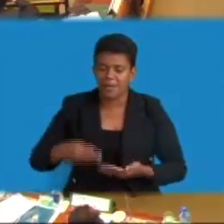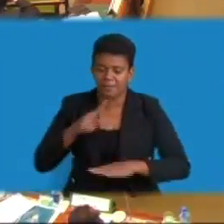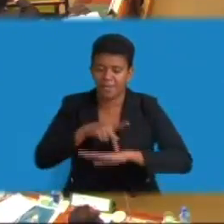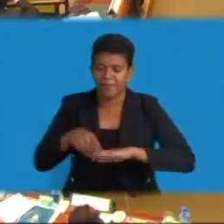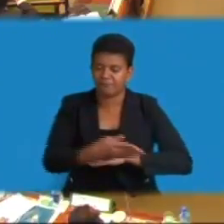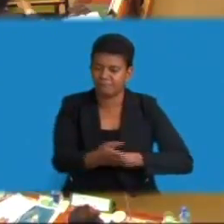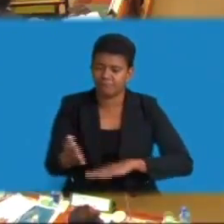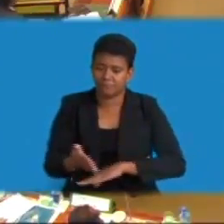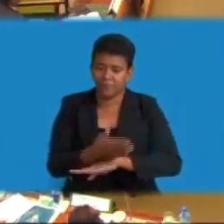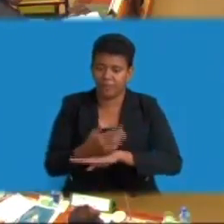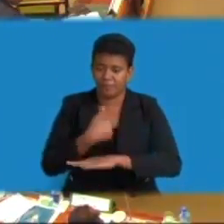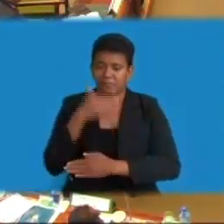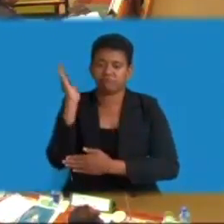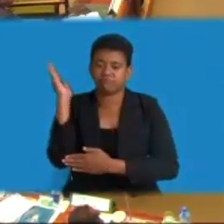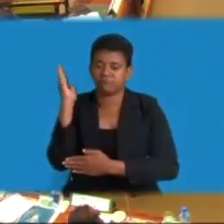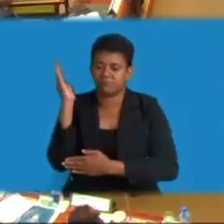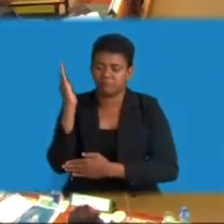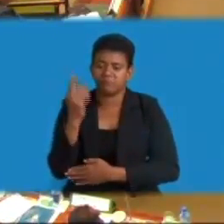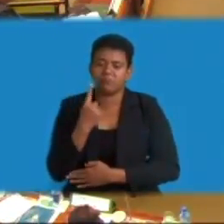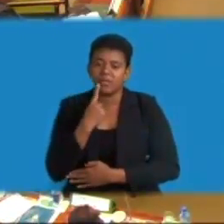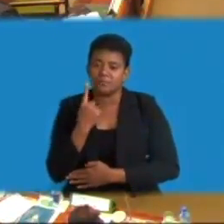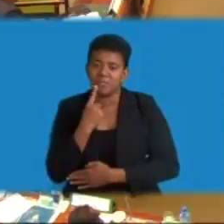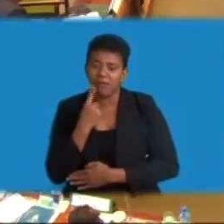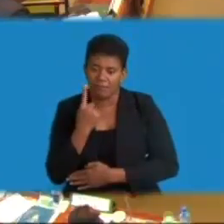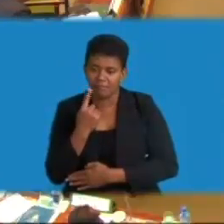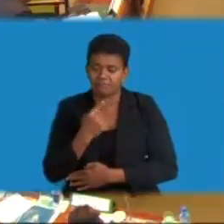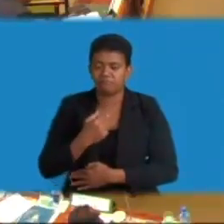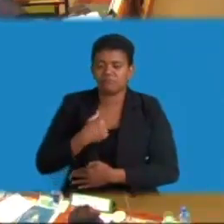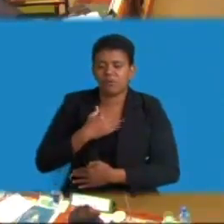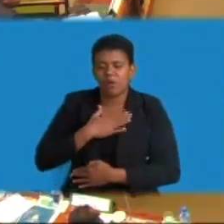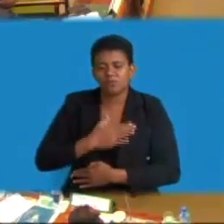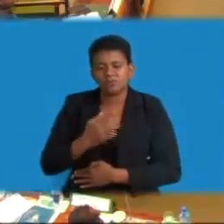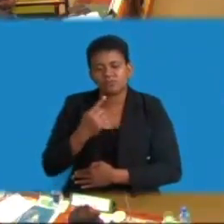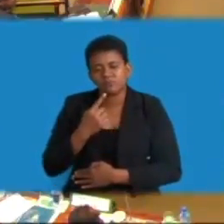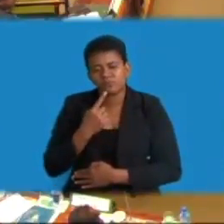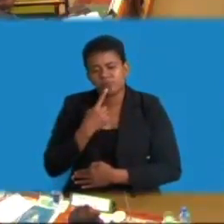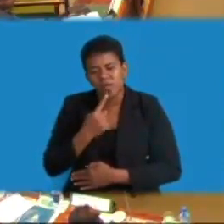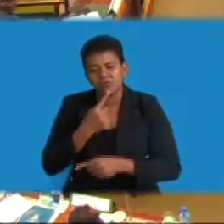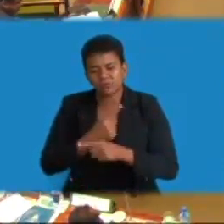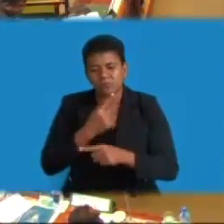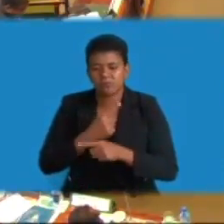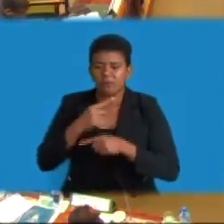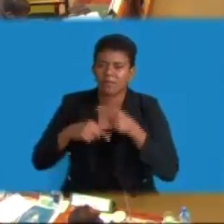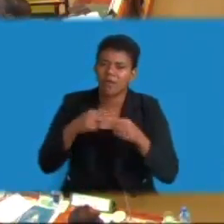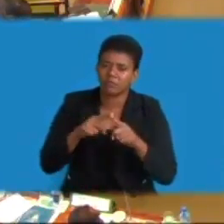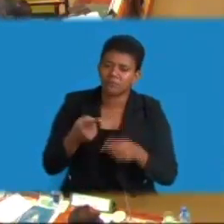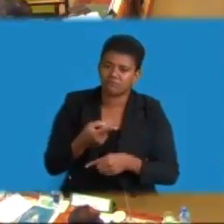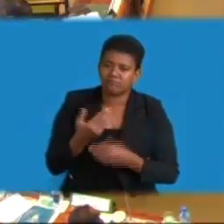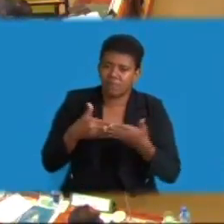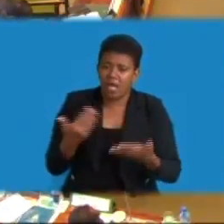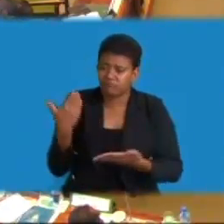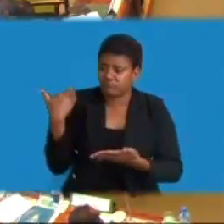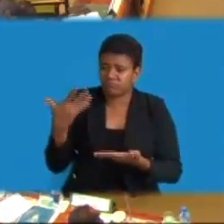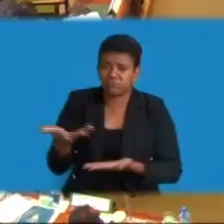deliver my statement, I just need to quickly say a few things about something that was just raised. Madam Speaker, with